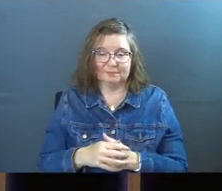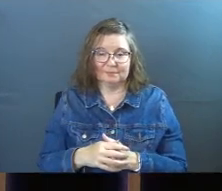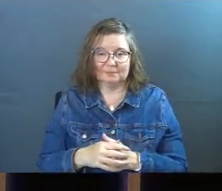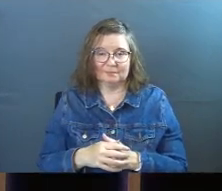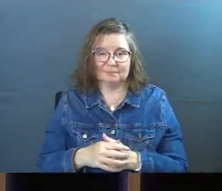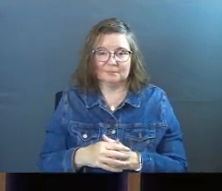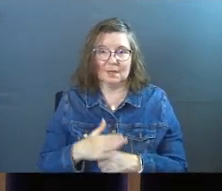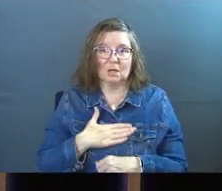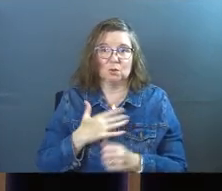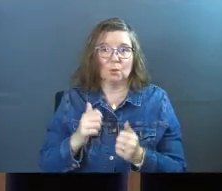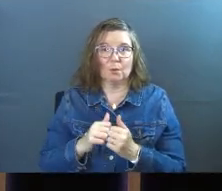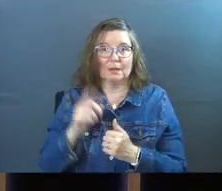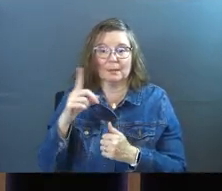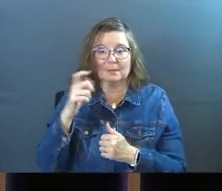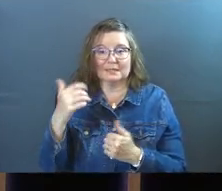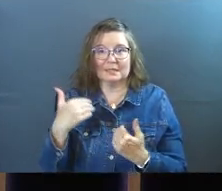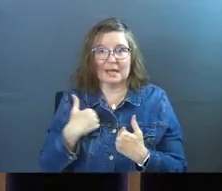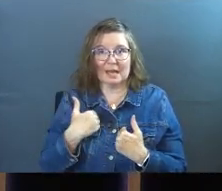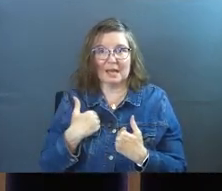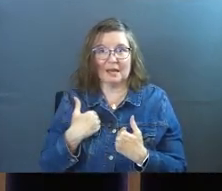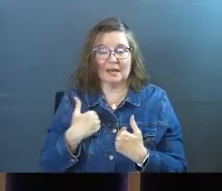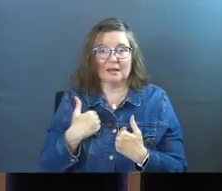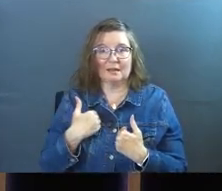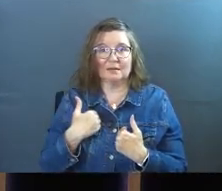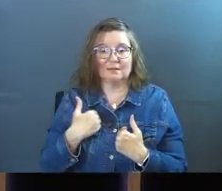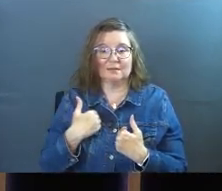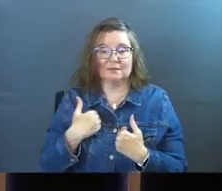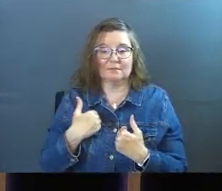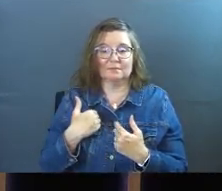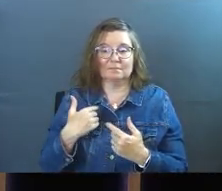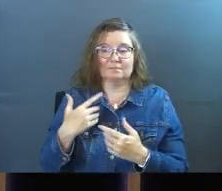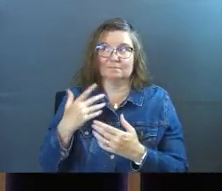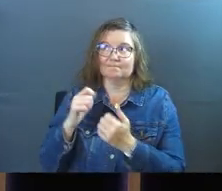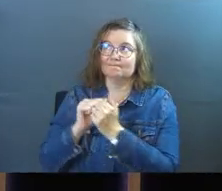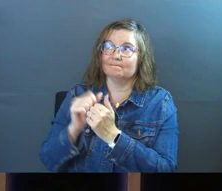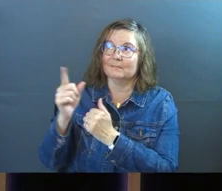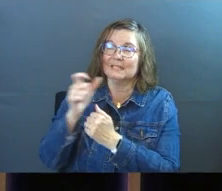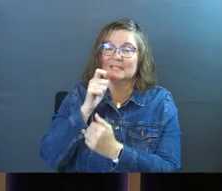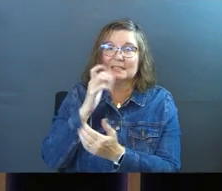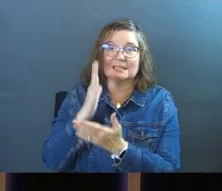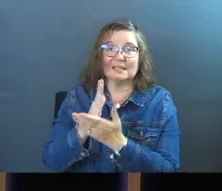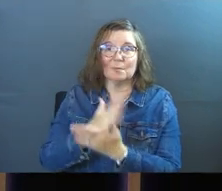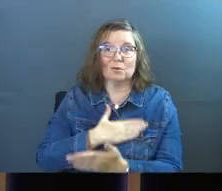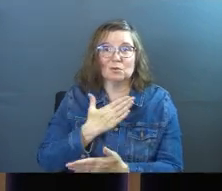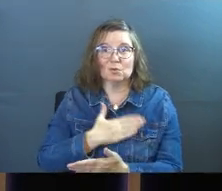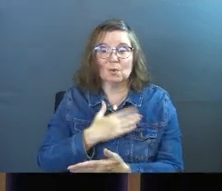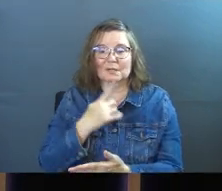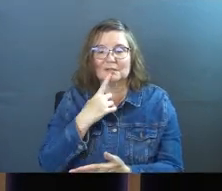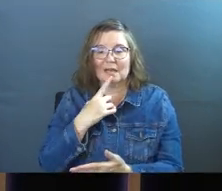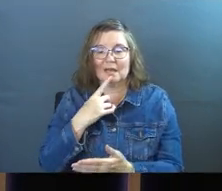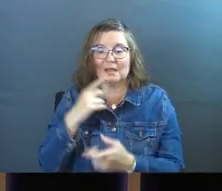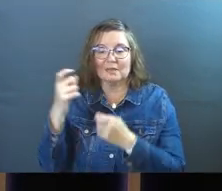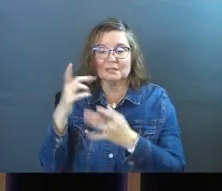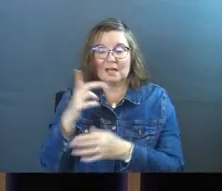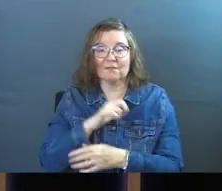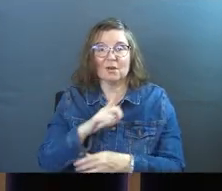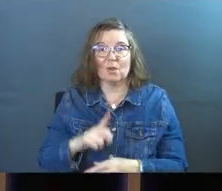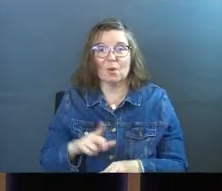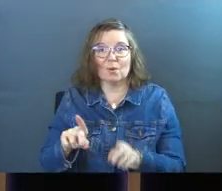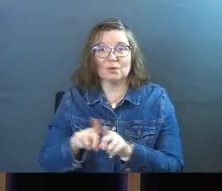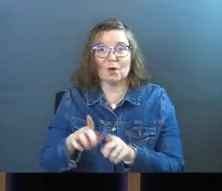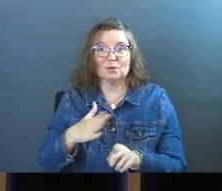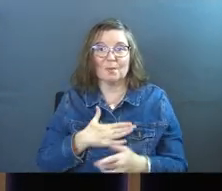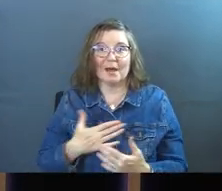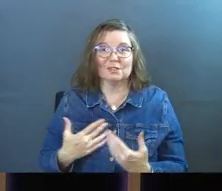joy is in him because I have him and nobody can take him away from me. And he doesn't stop with joy. He says, the sovereign Lord is also